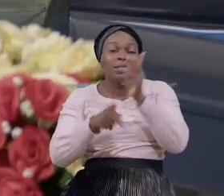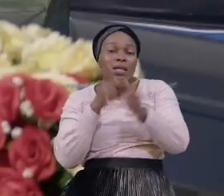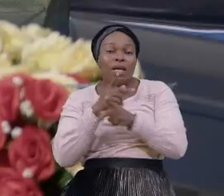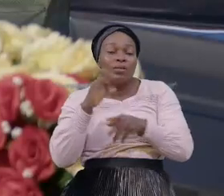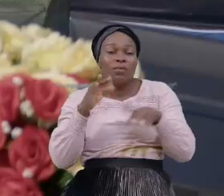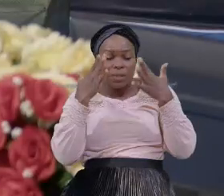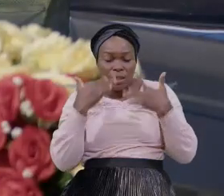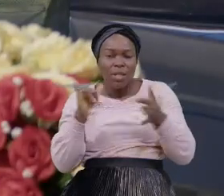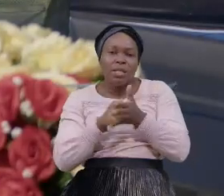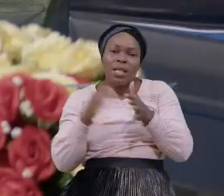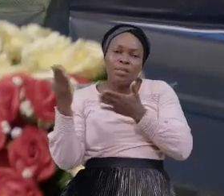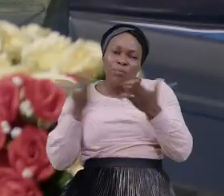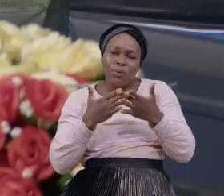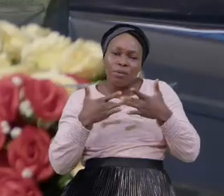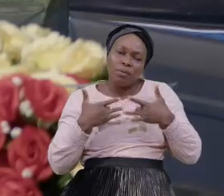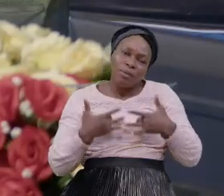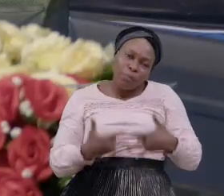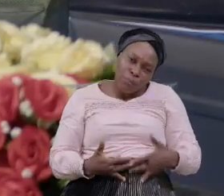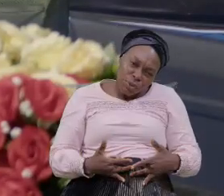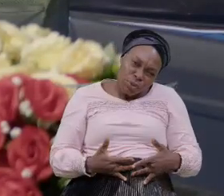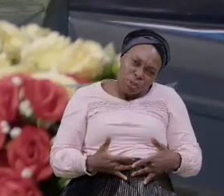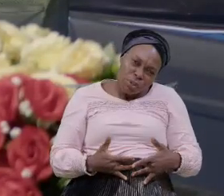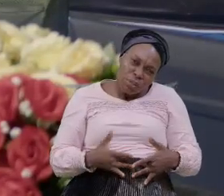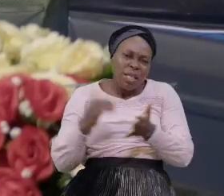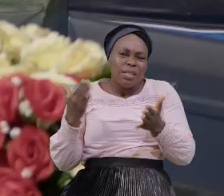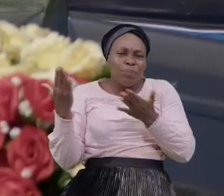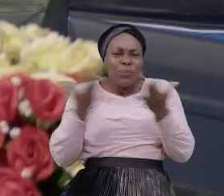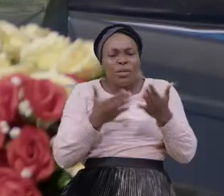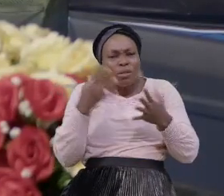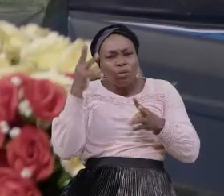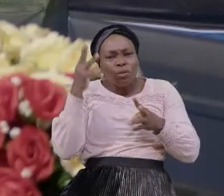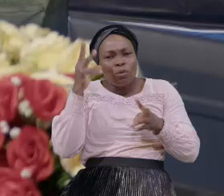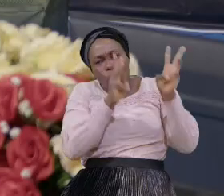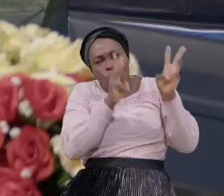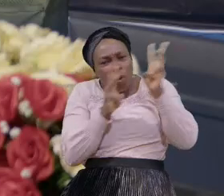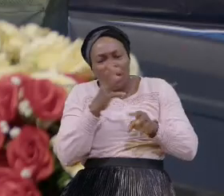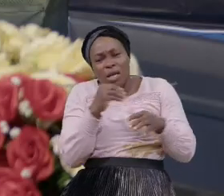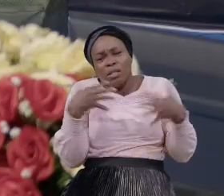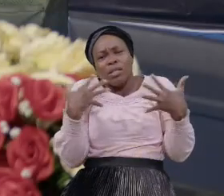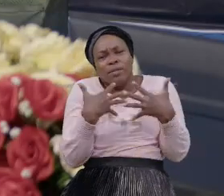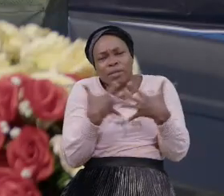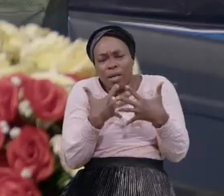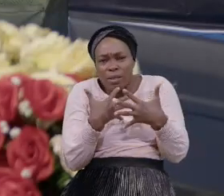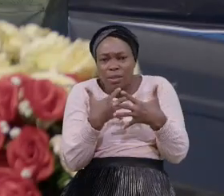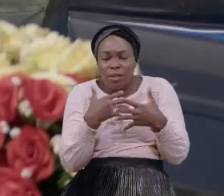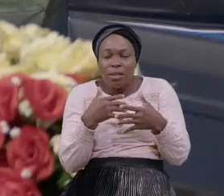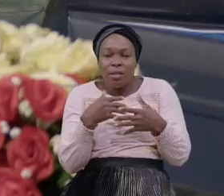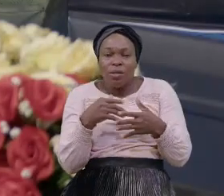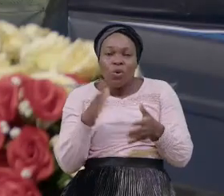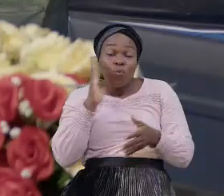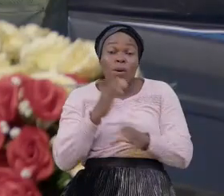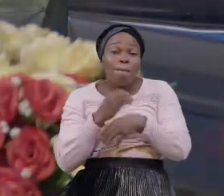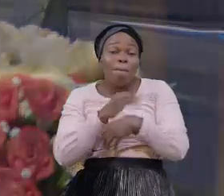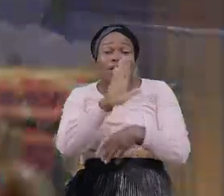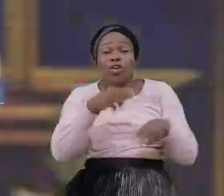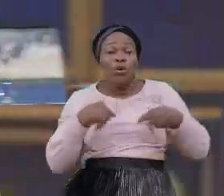that brings worry and anxiety, that brings fretting, will slow your health. For example, you have a